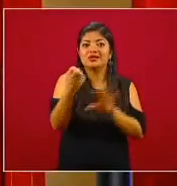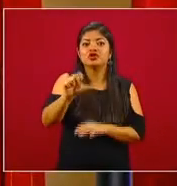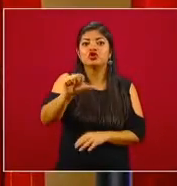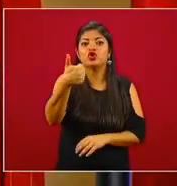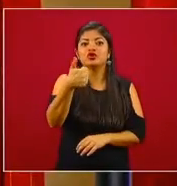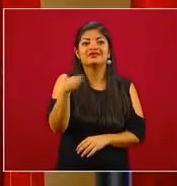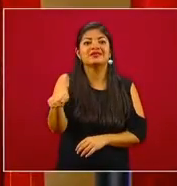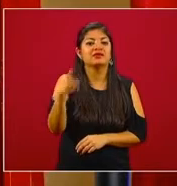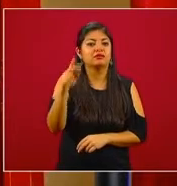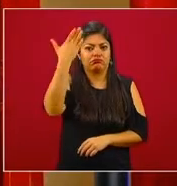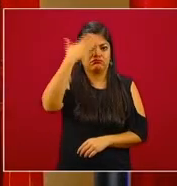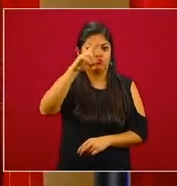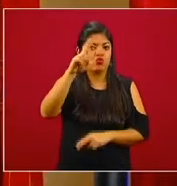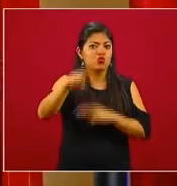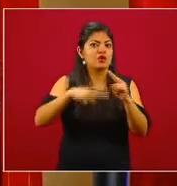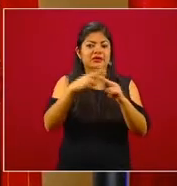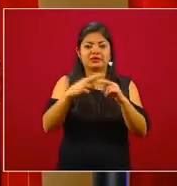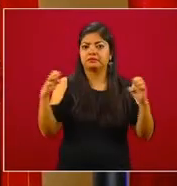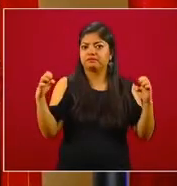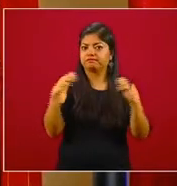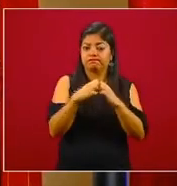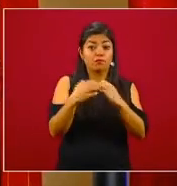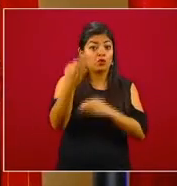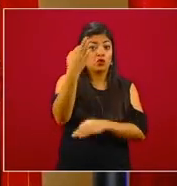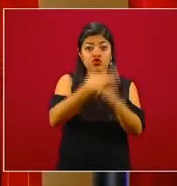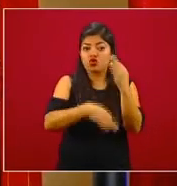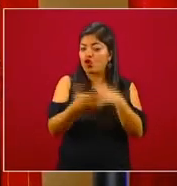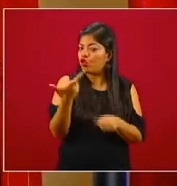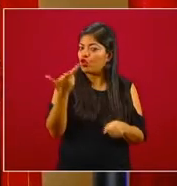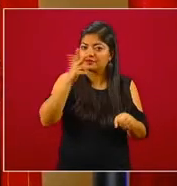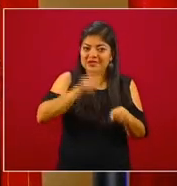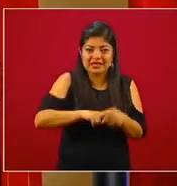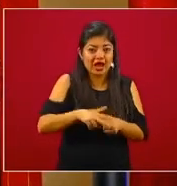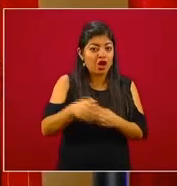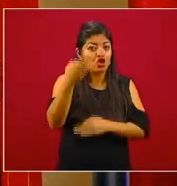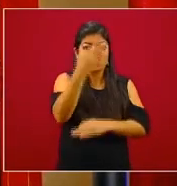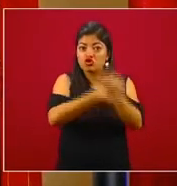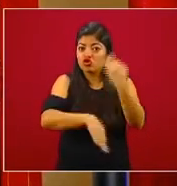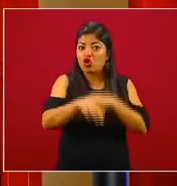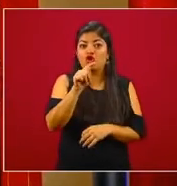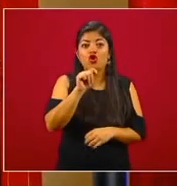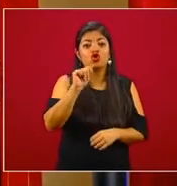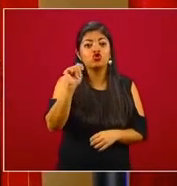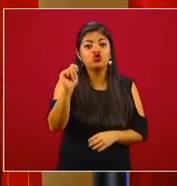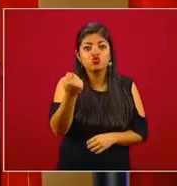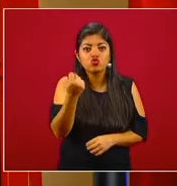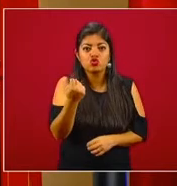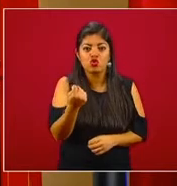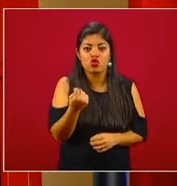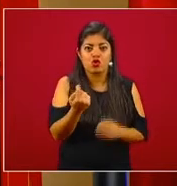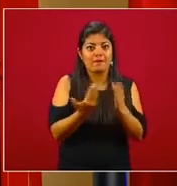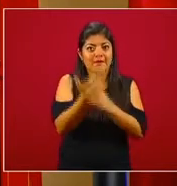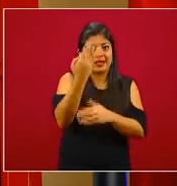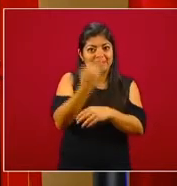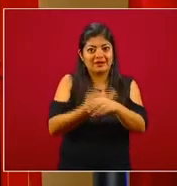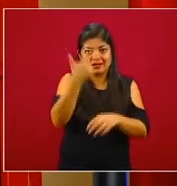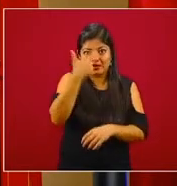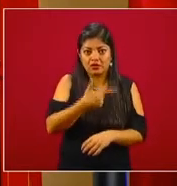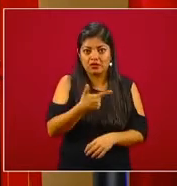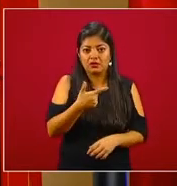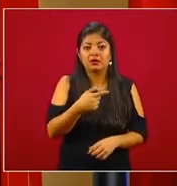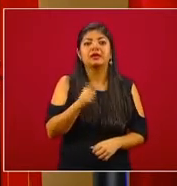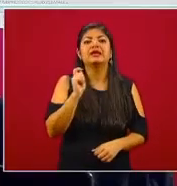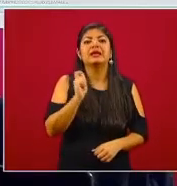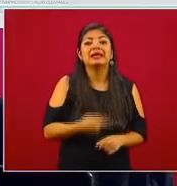emergencias. En todos that los hospitales, 911 en is todos los our general turnos, emergency debe number haber un for all grupo o hospitals al for all menos una shifts. persona